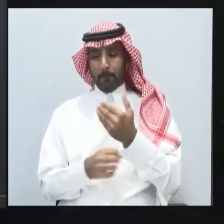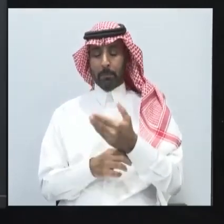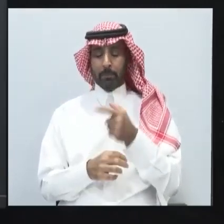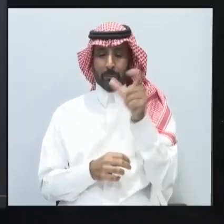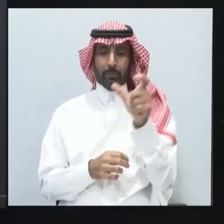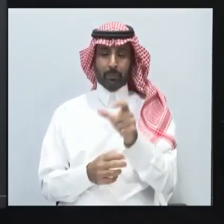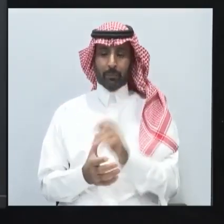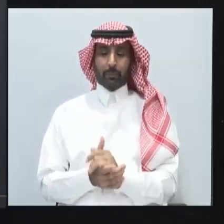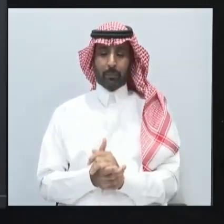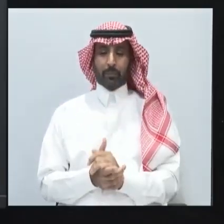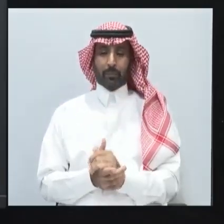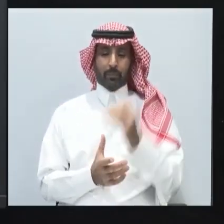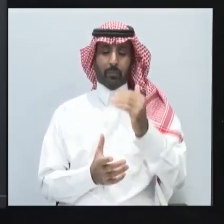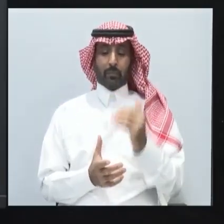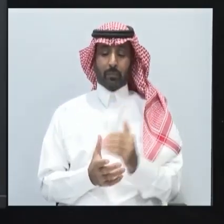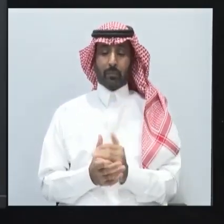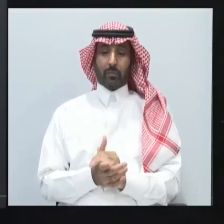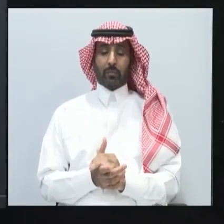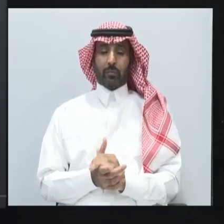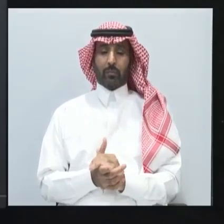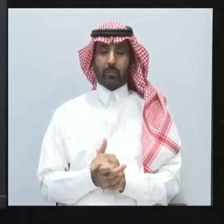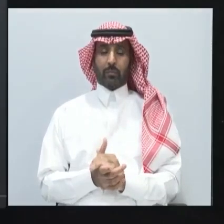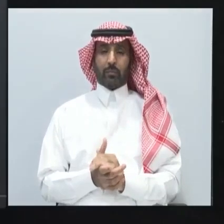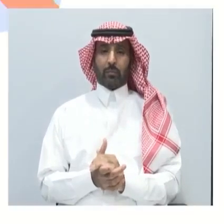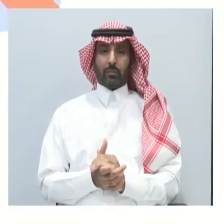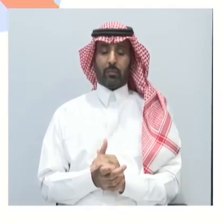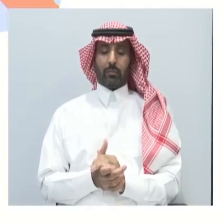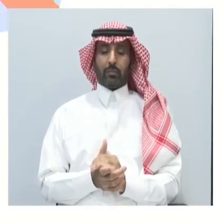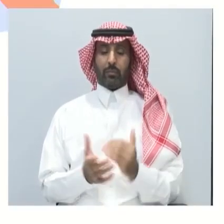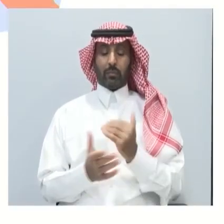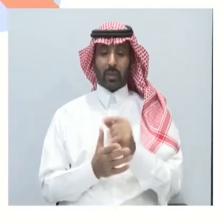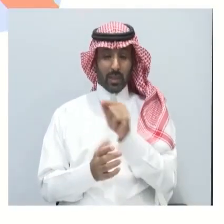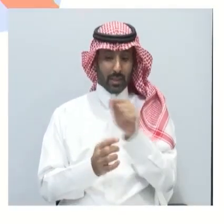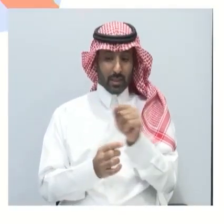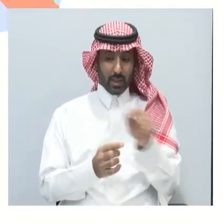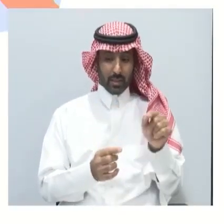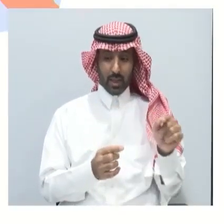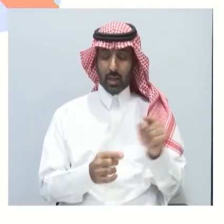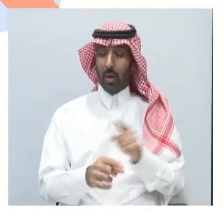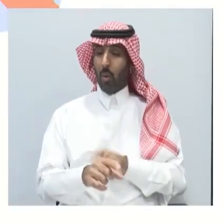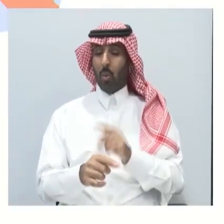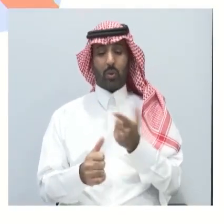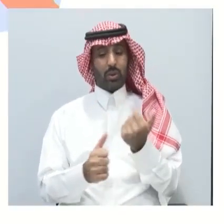words that you're going to apply within your essay. Outline events using a timeline.